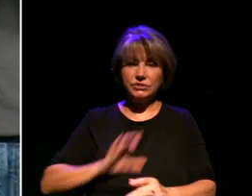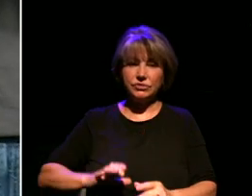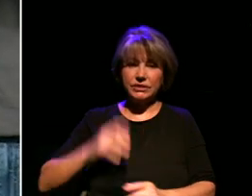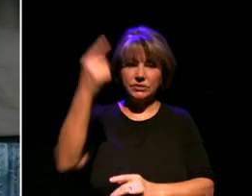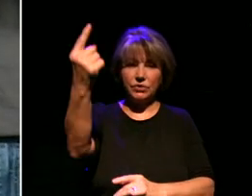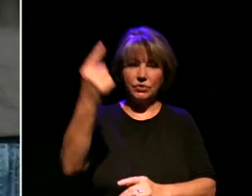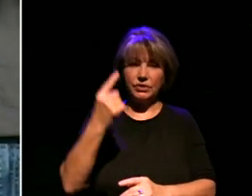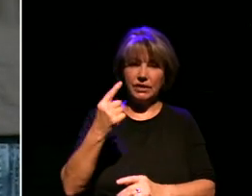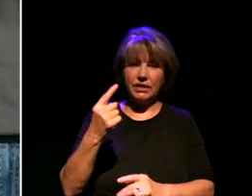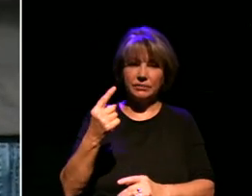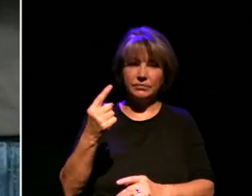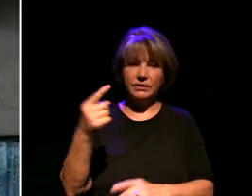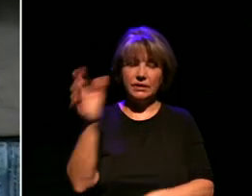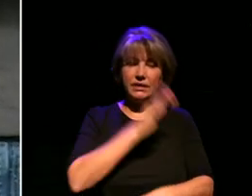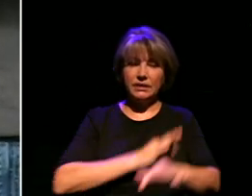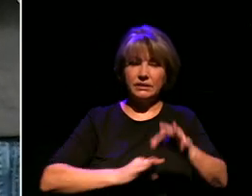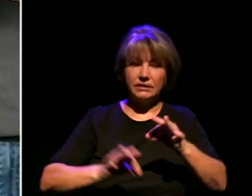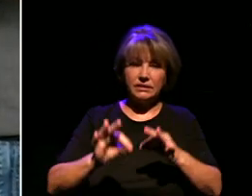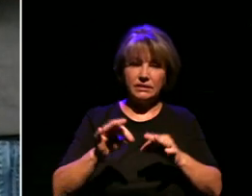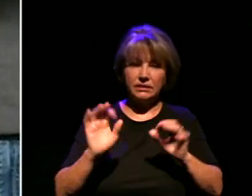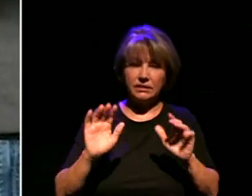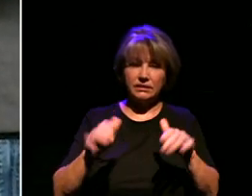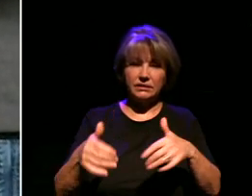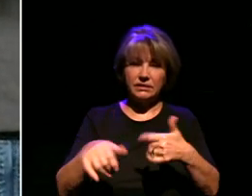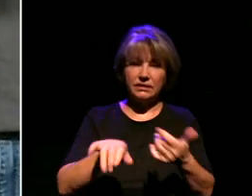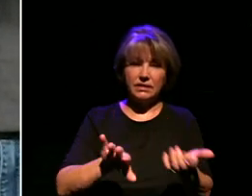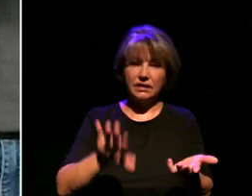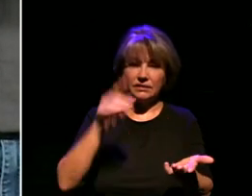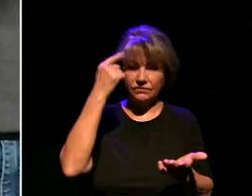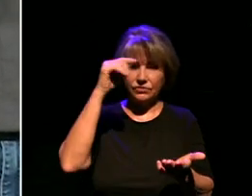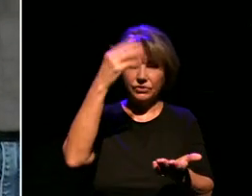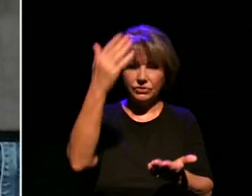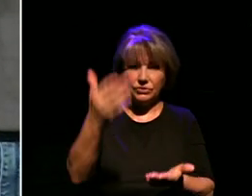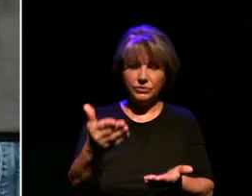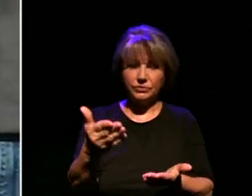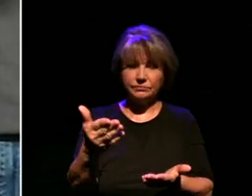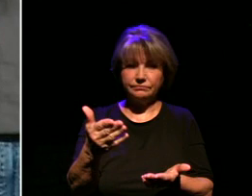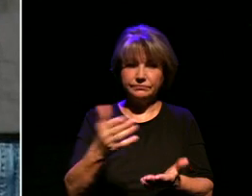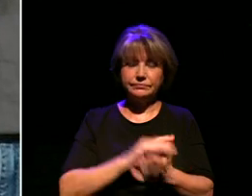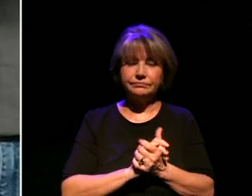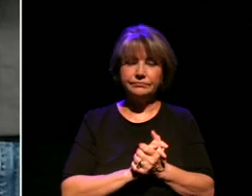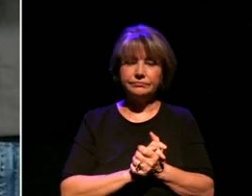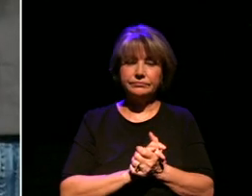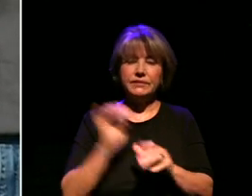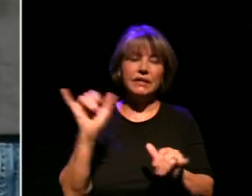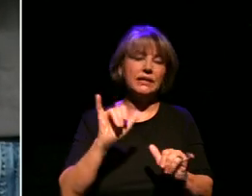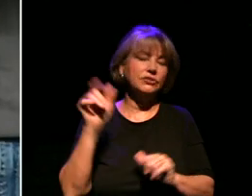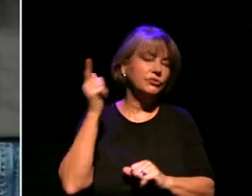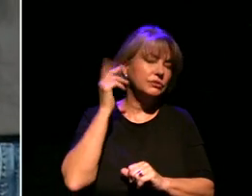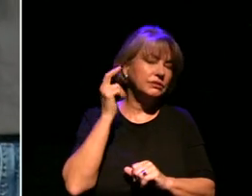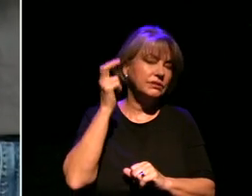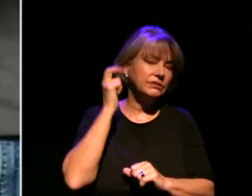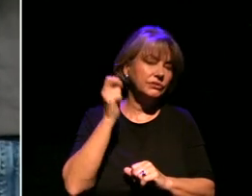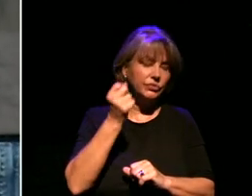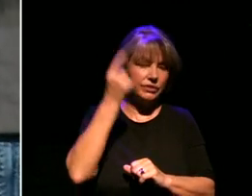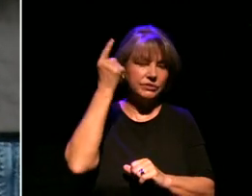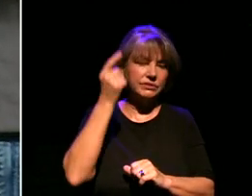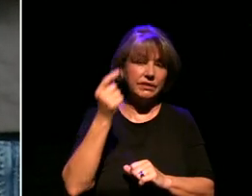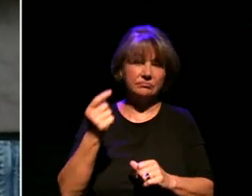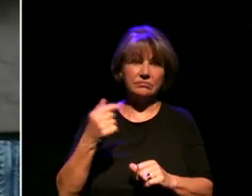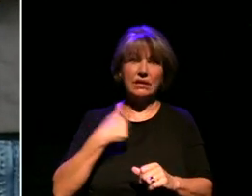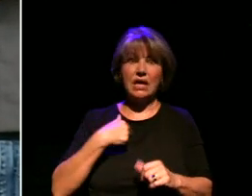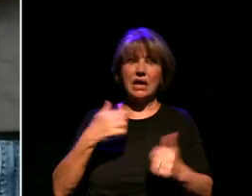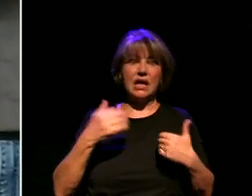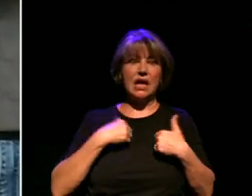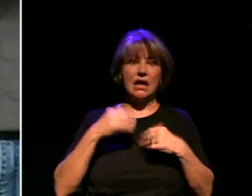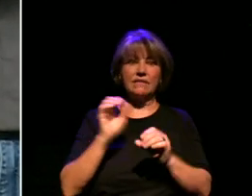and gave his life for you. And maybe as you listen, you realize that you had no plan for